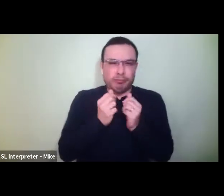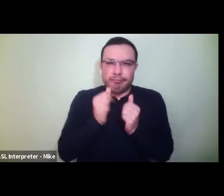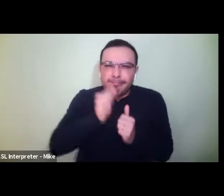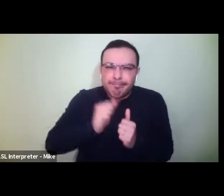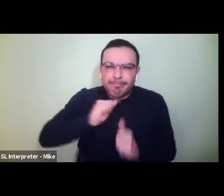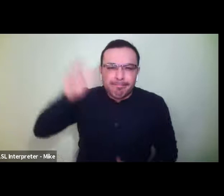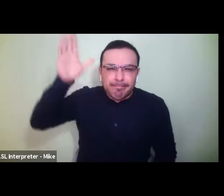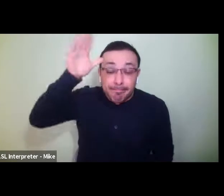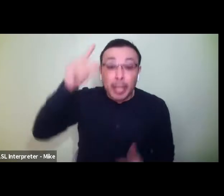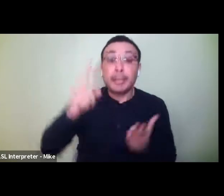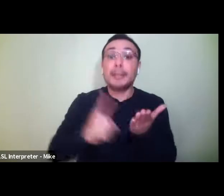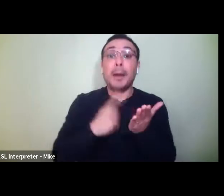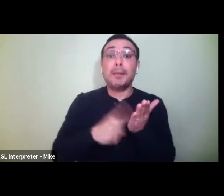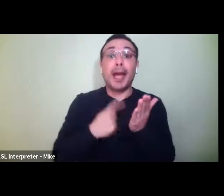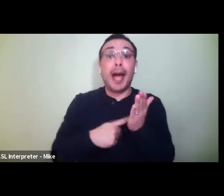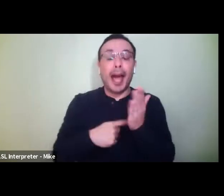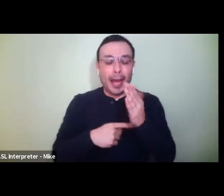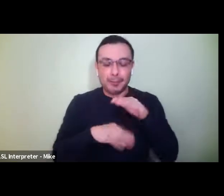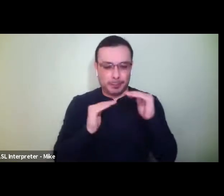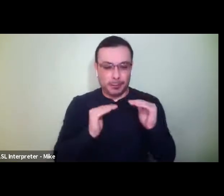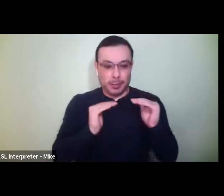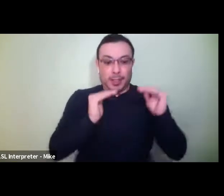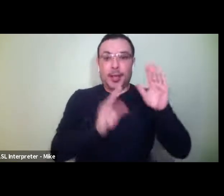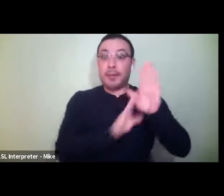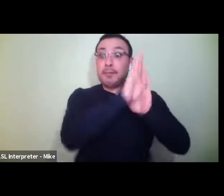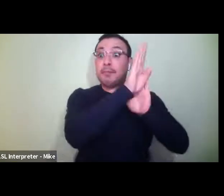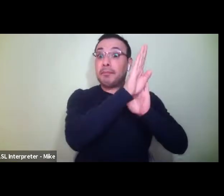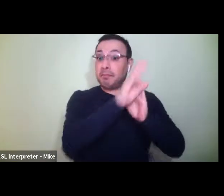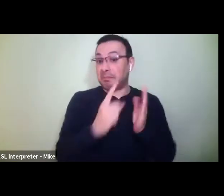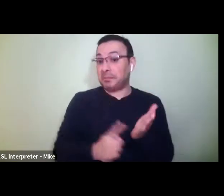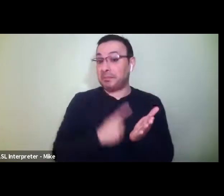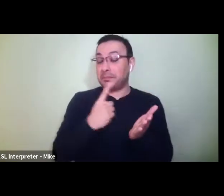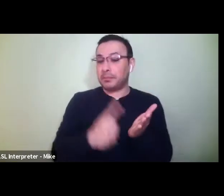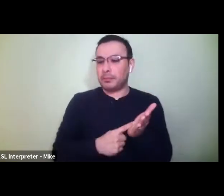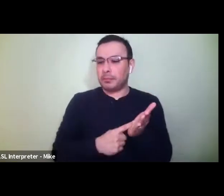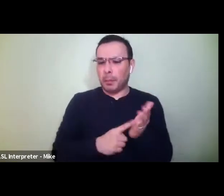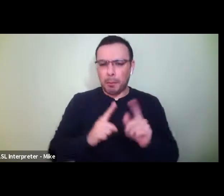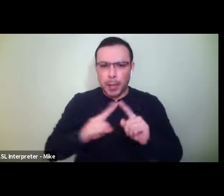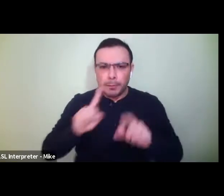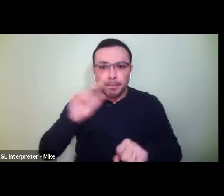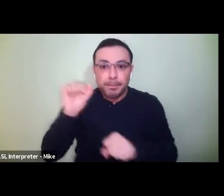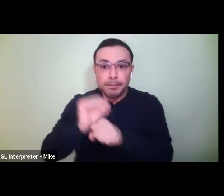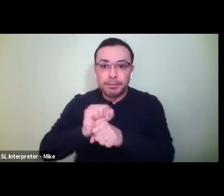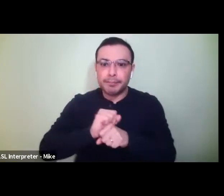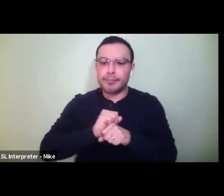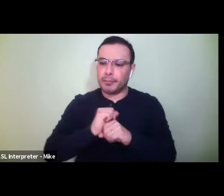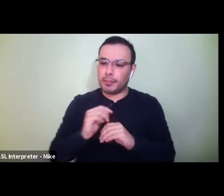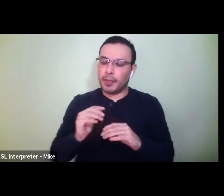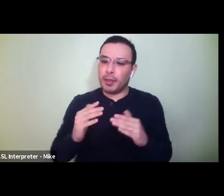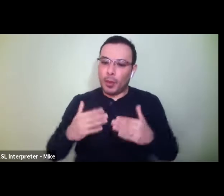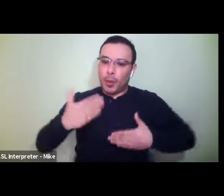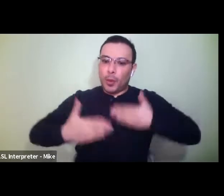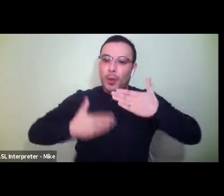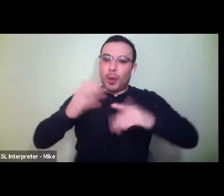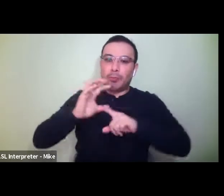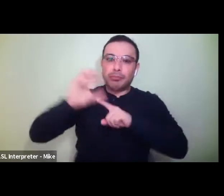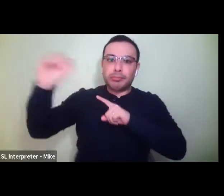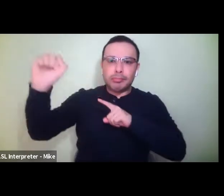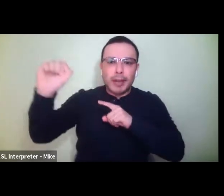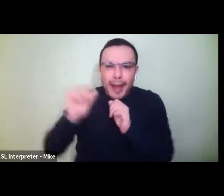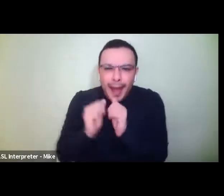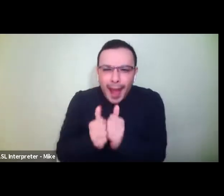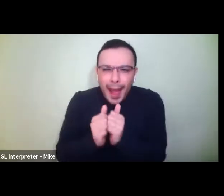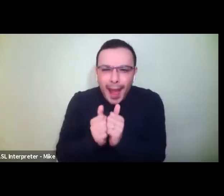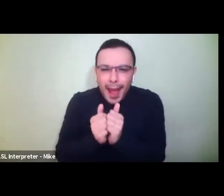truly flourish? To use myself as an example, I've been able to have a career, families, and